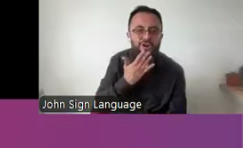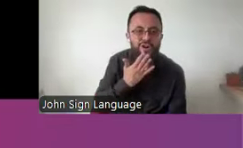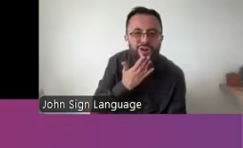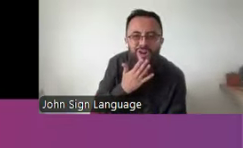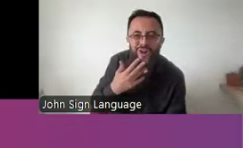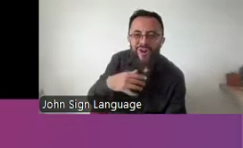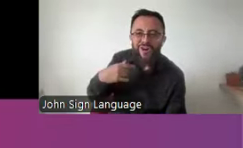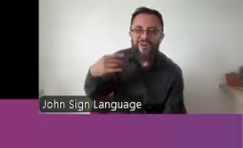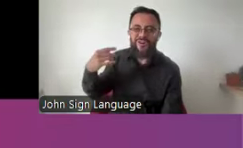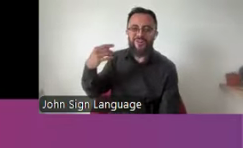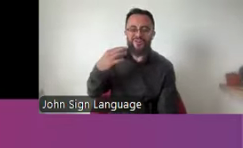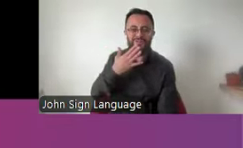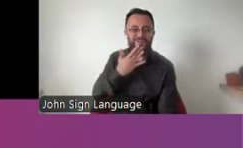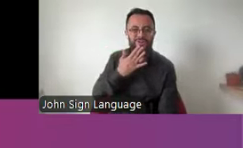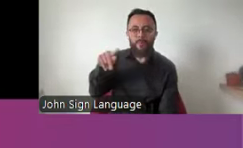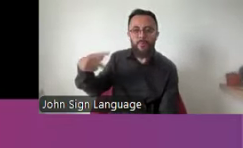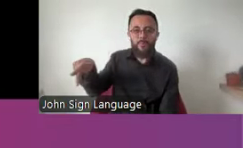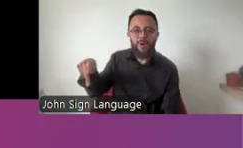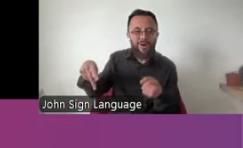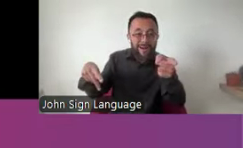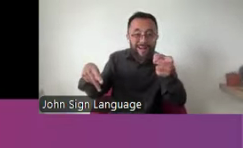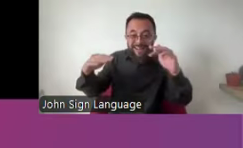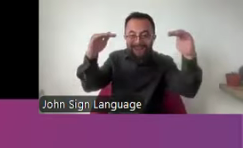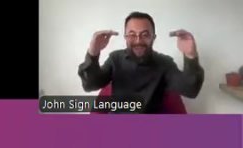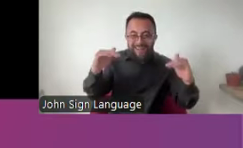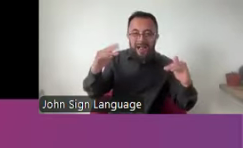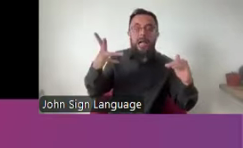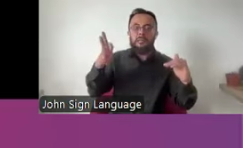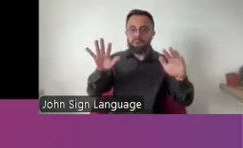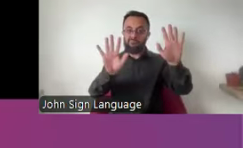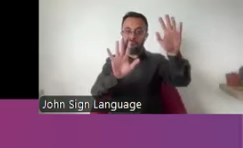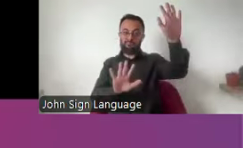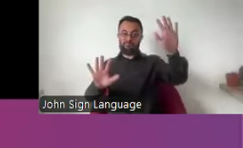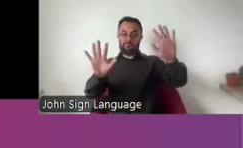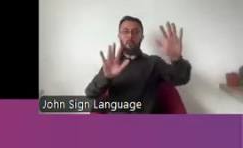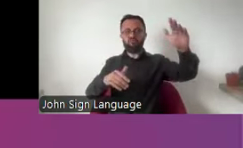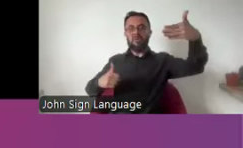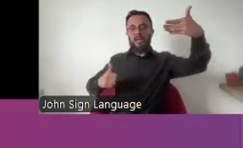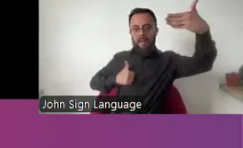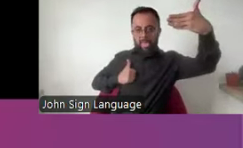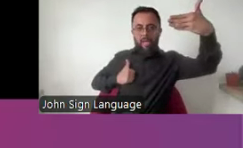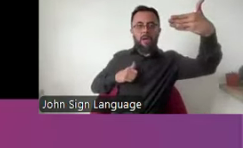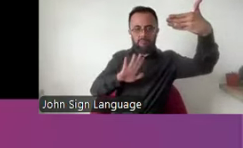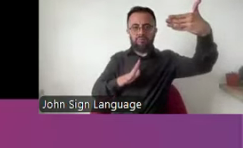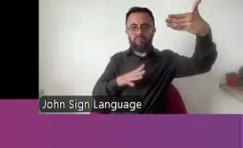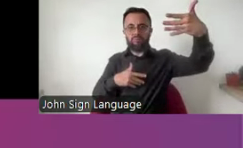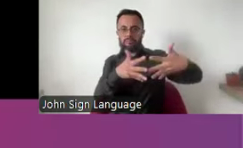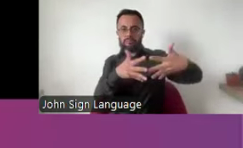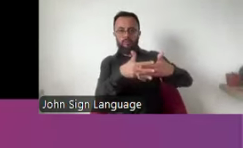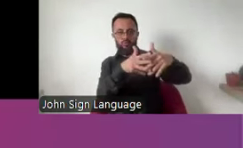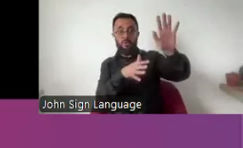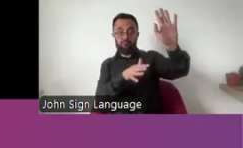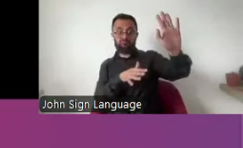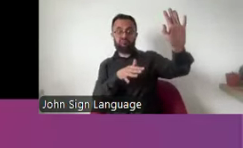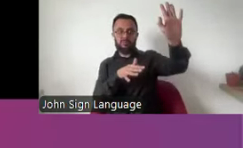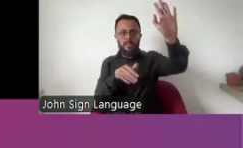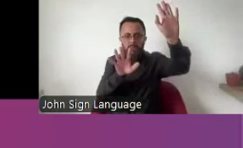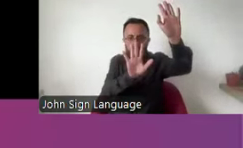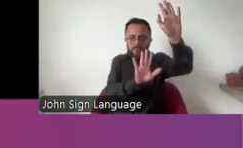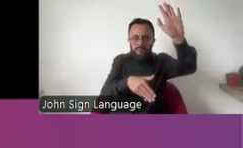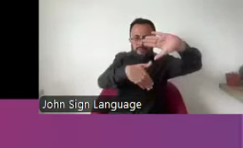the US and Canada, but also Chile and Peru. Within this network, we have